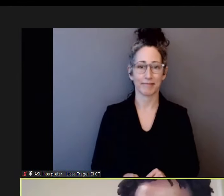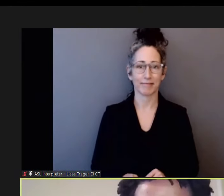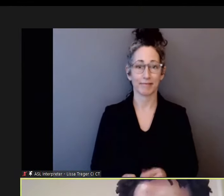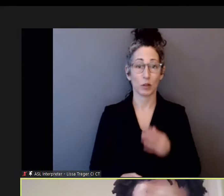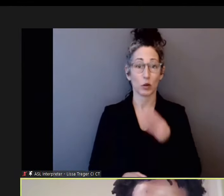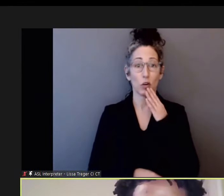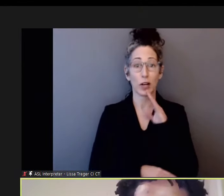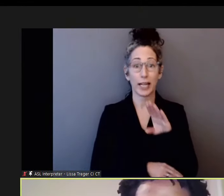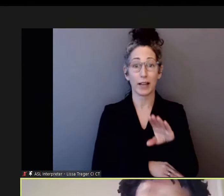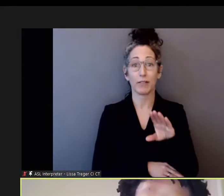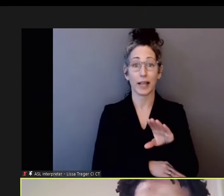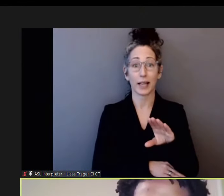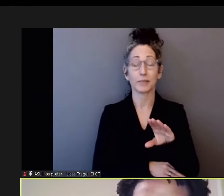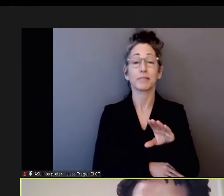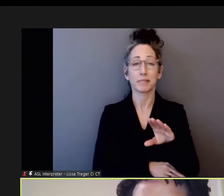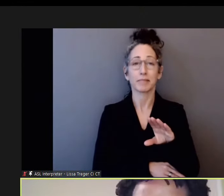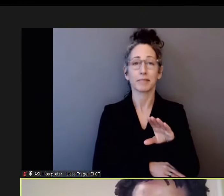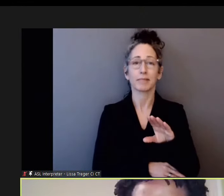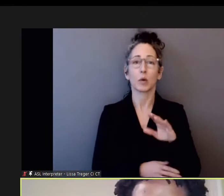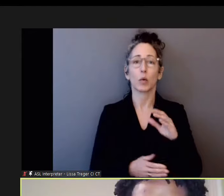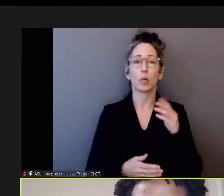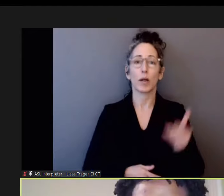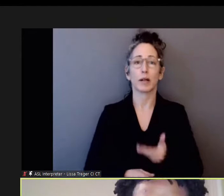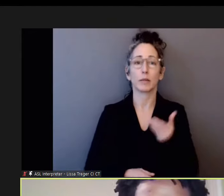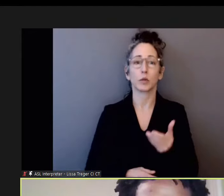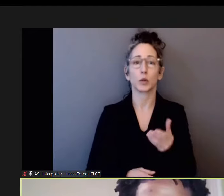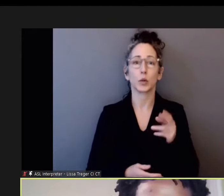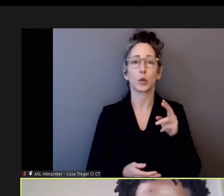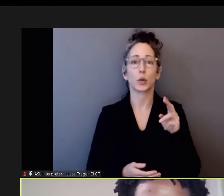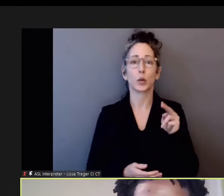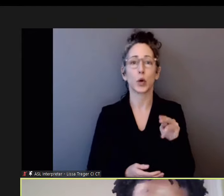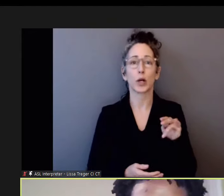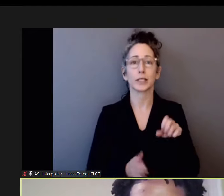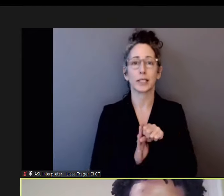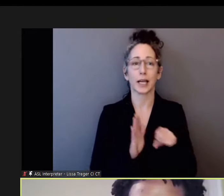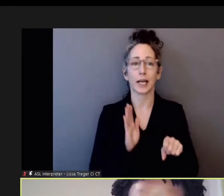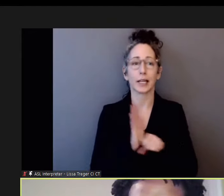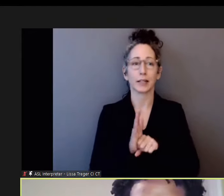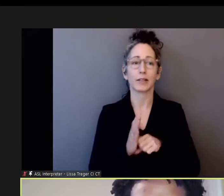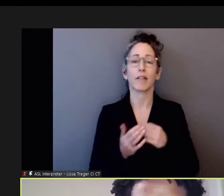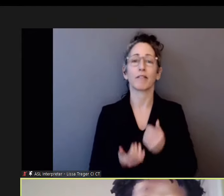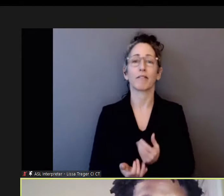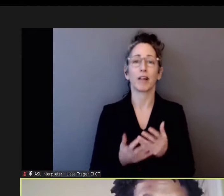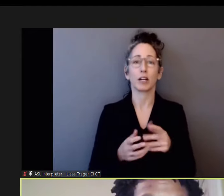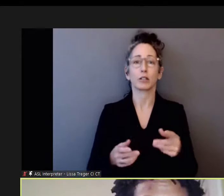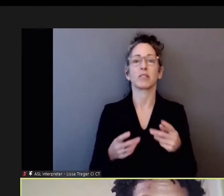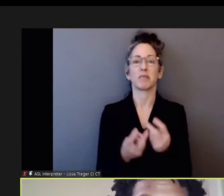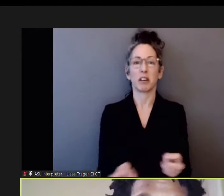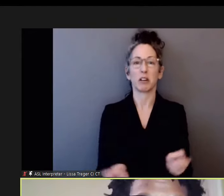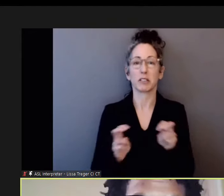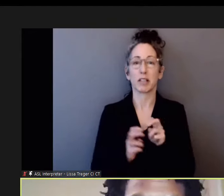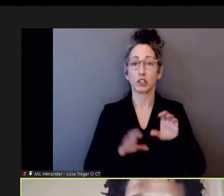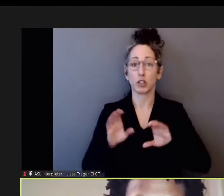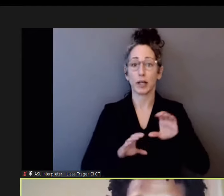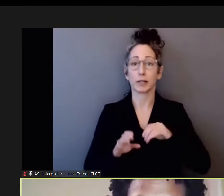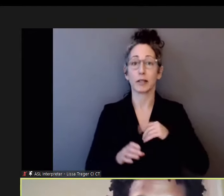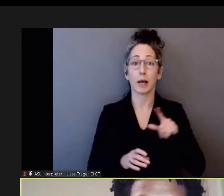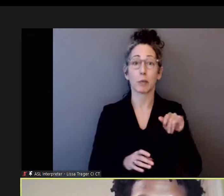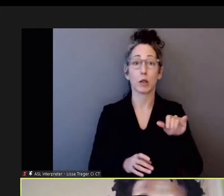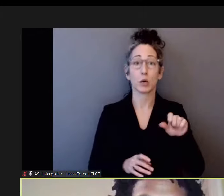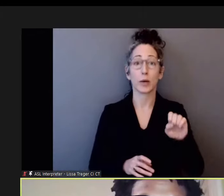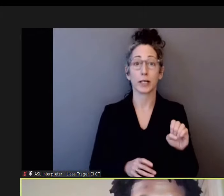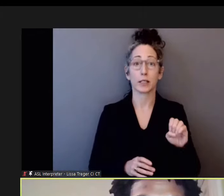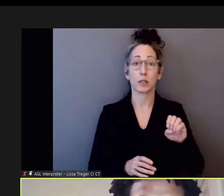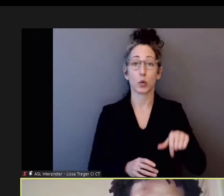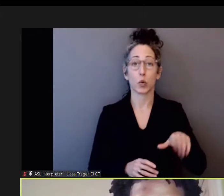Good evening and welcome to the New York State Vaccine Equity Fireside Chat. My name is Louise Square and I am the Health Equity Coordinator for